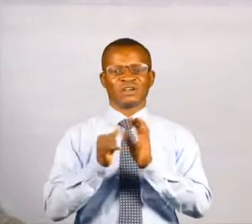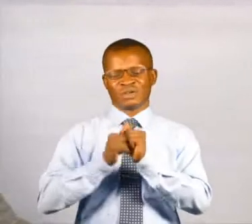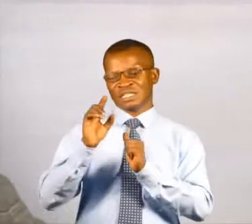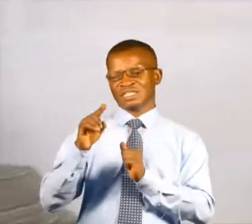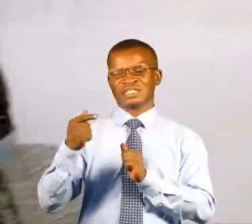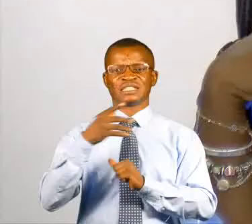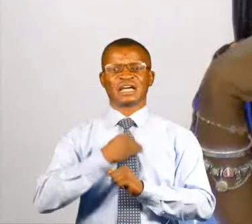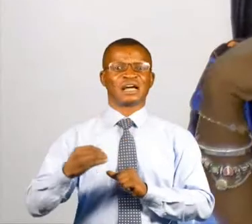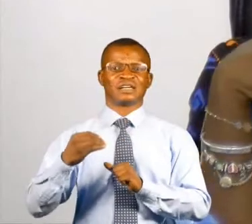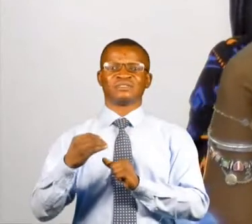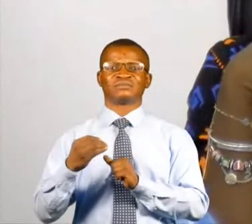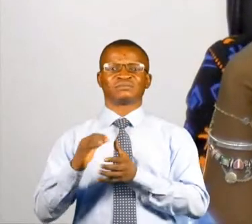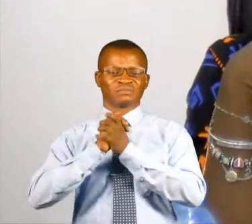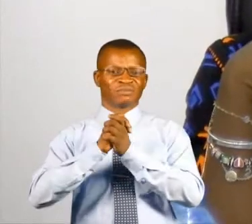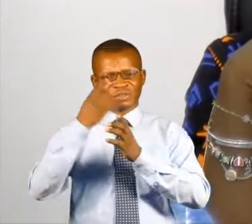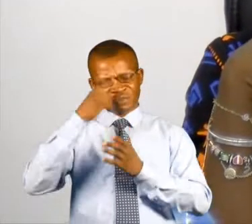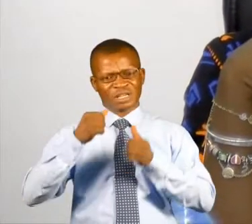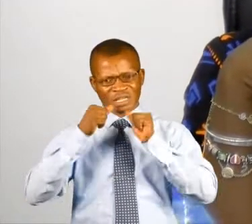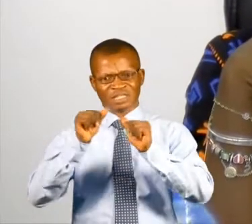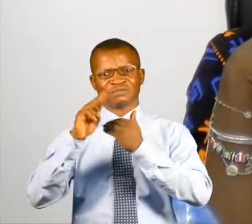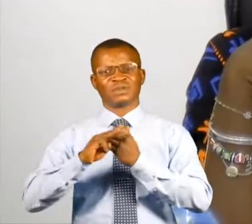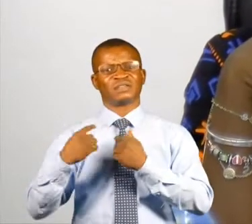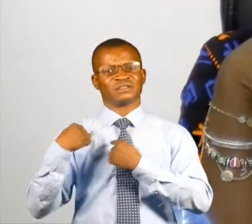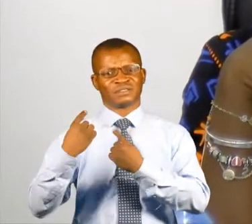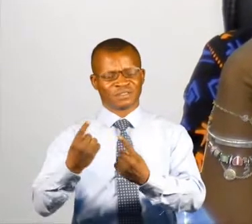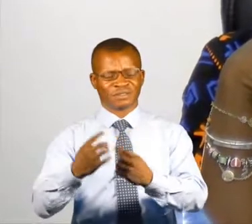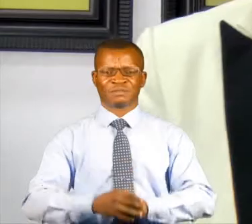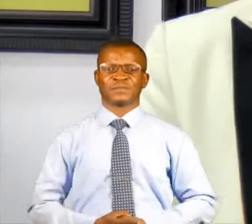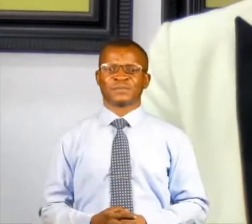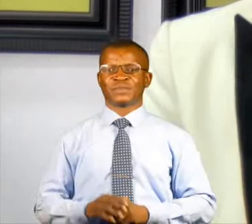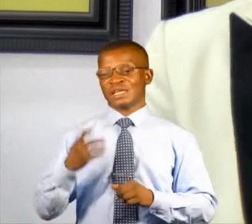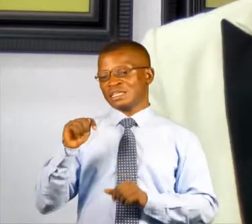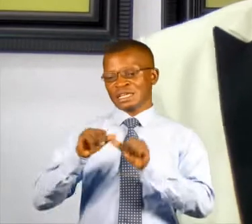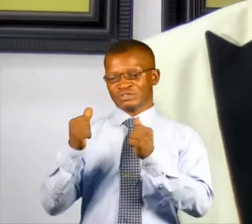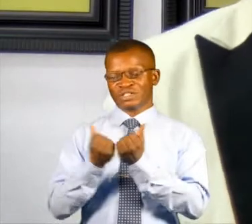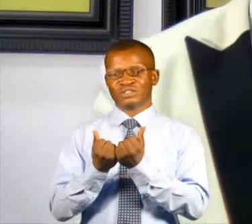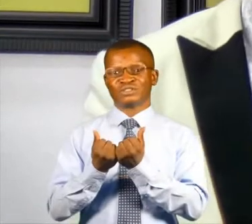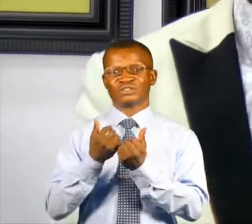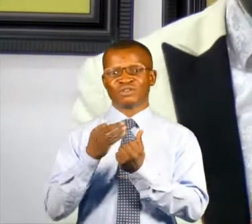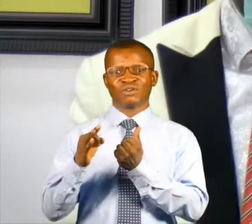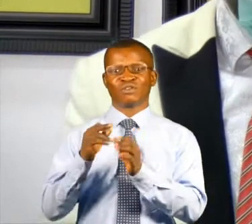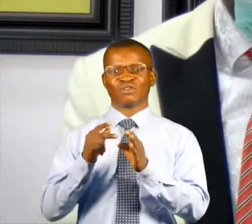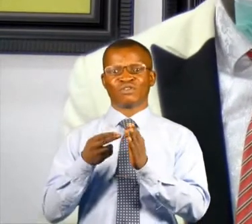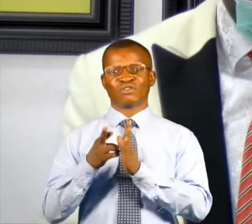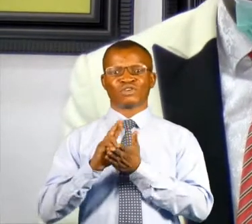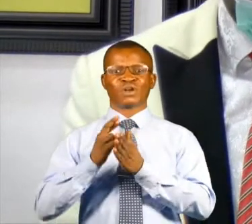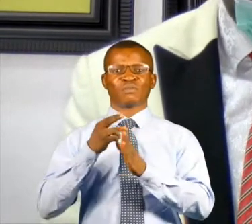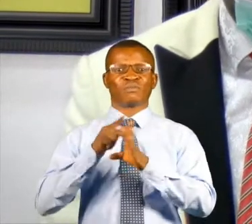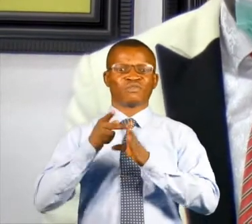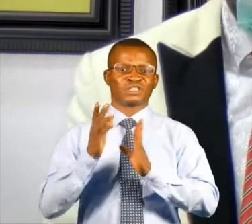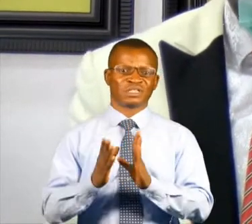identify with the Director General and commend her for the achievements so far. The Association of Ikulu